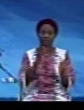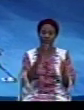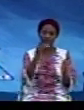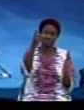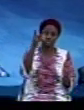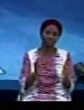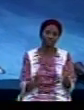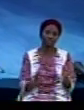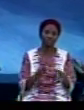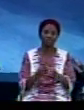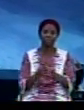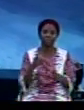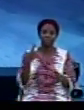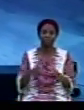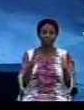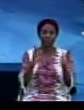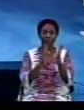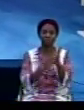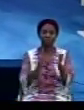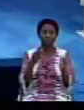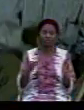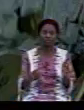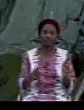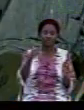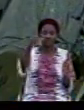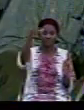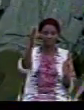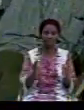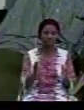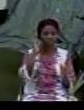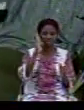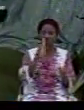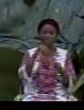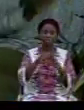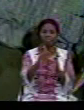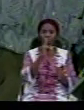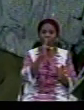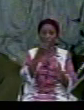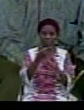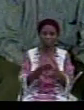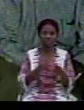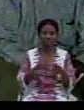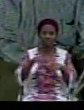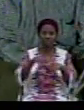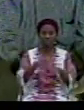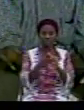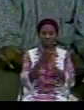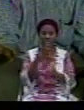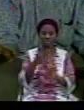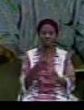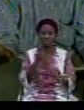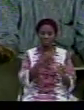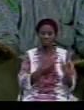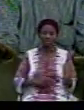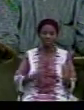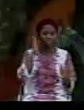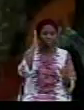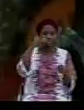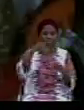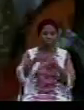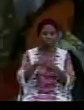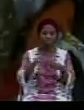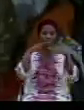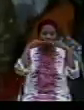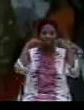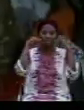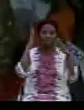of God will be in your mouth from tonight. The Lord will put a smile on your face. The